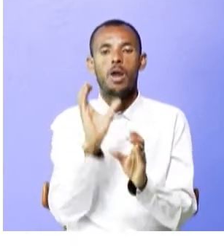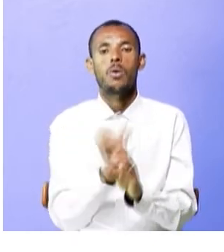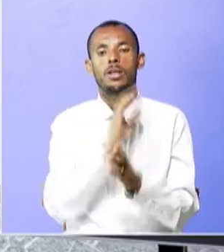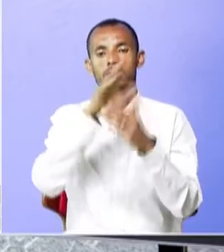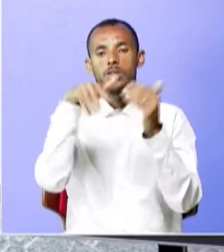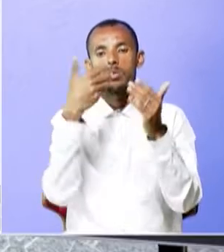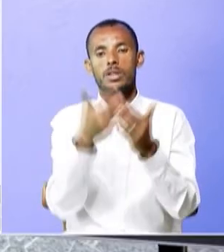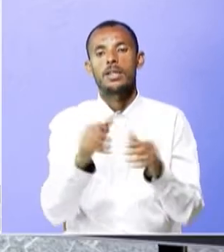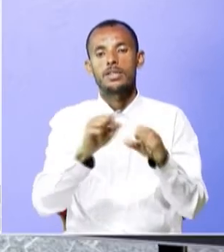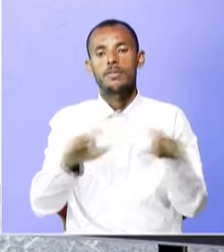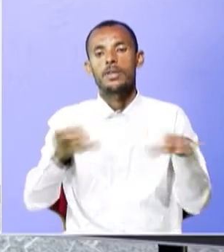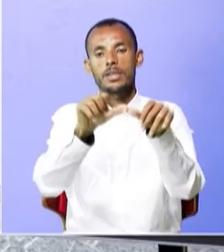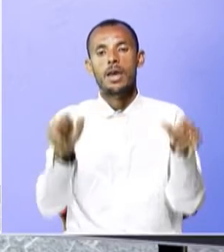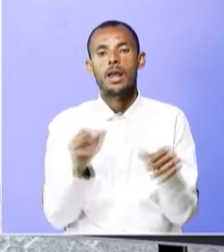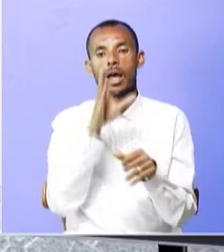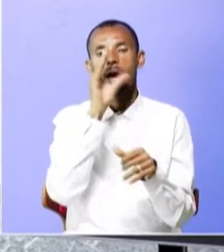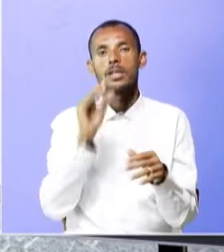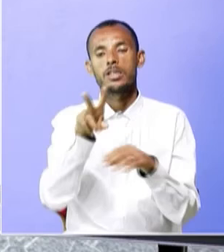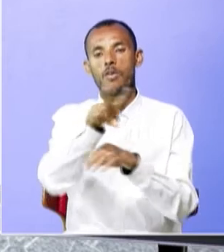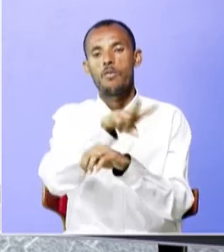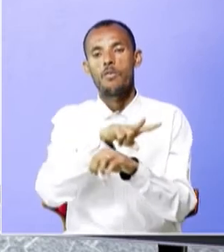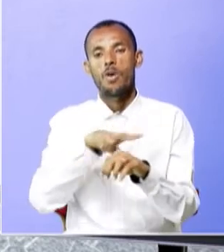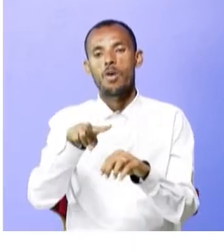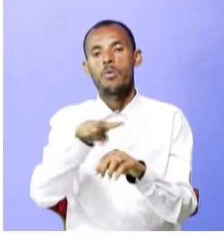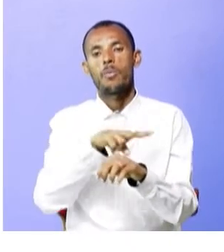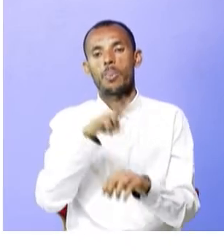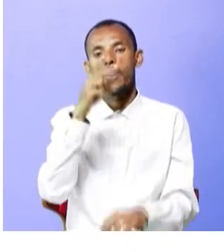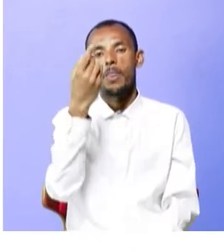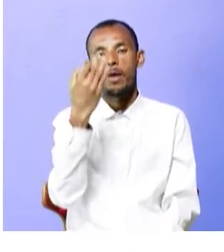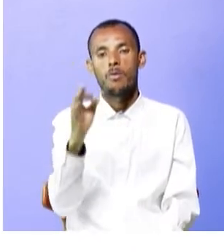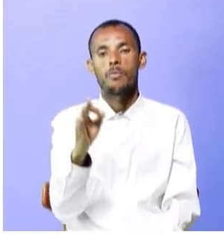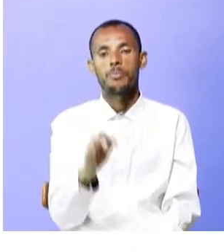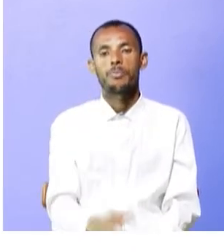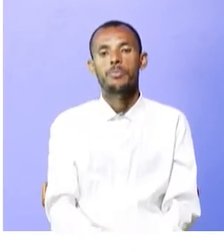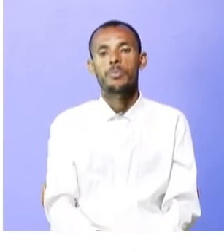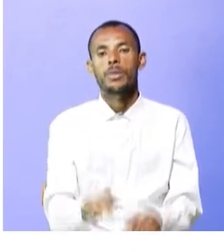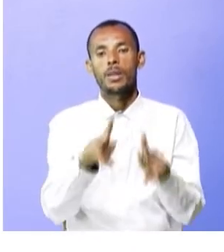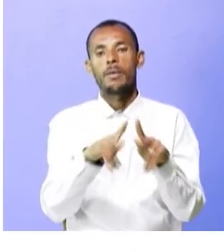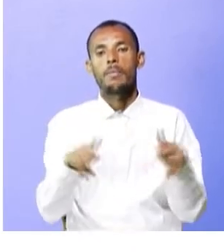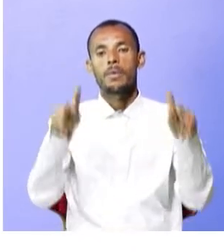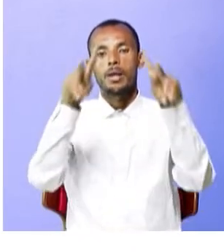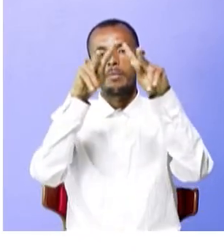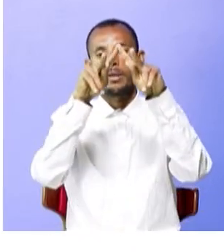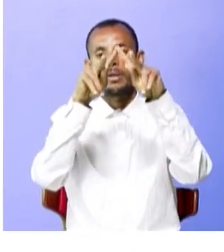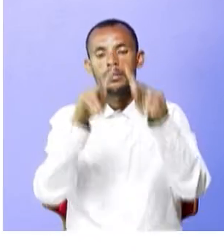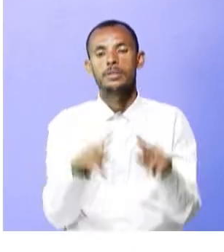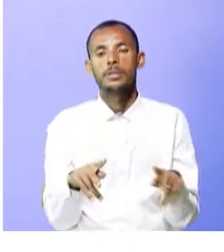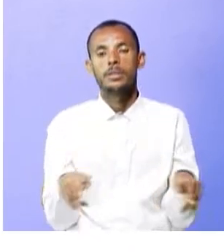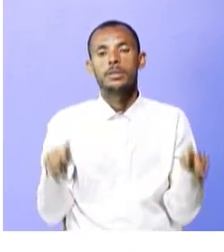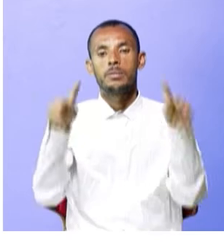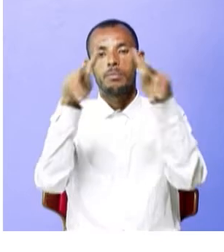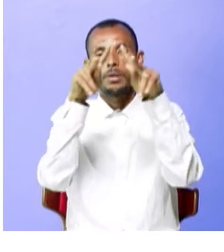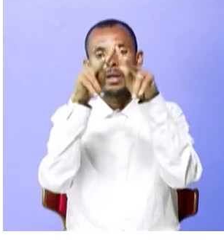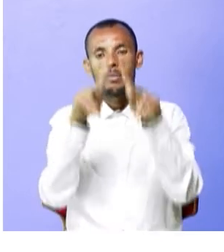total surface area, and the volume of a pyramid. The volume of